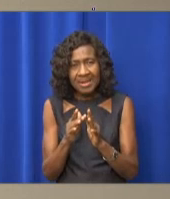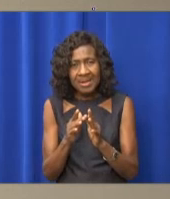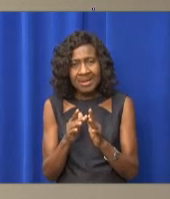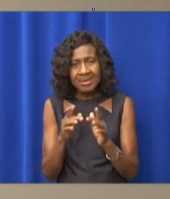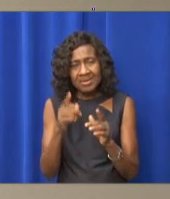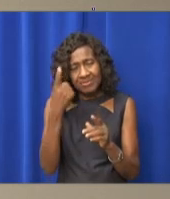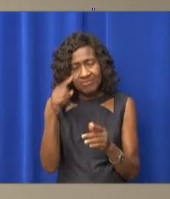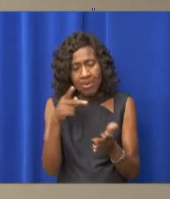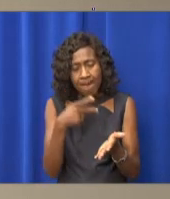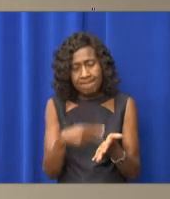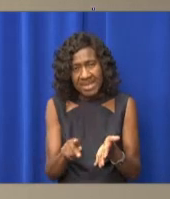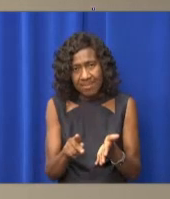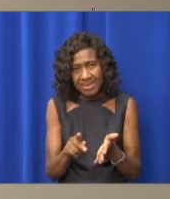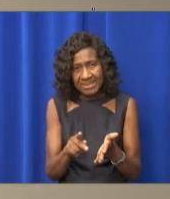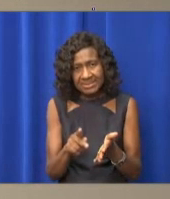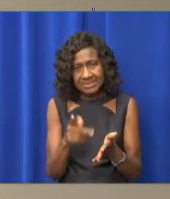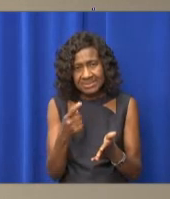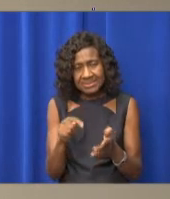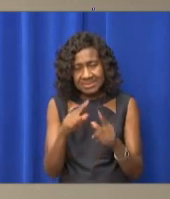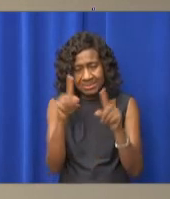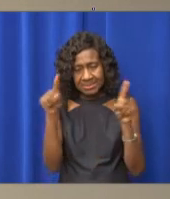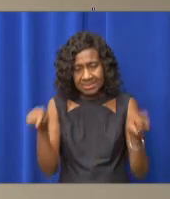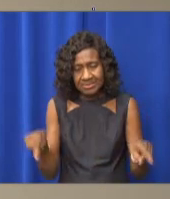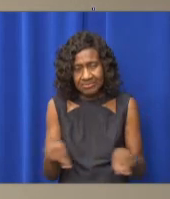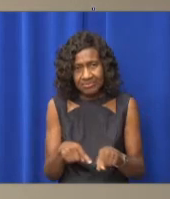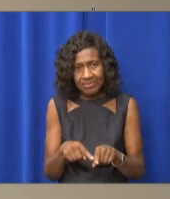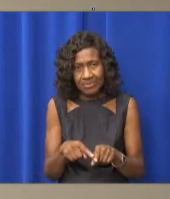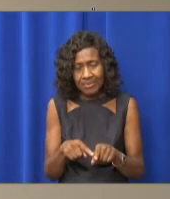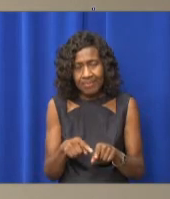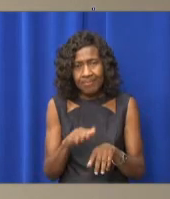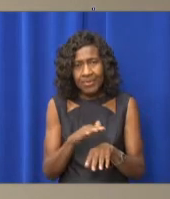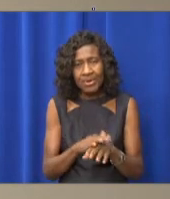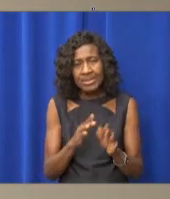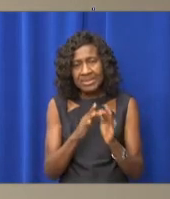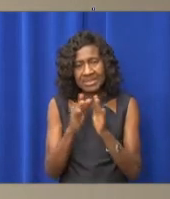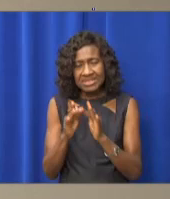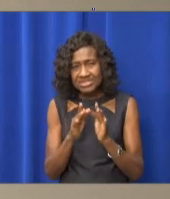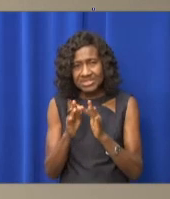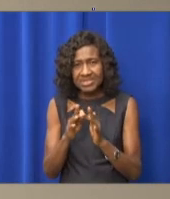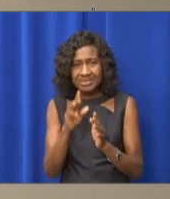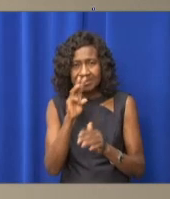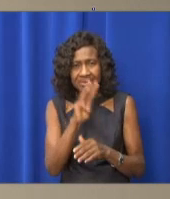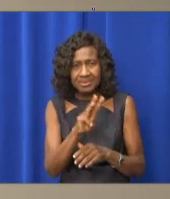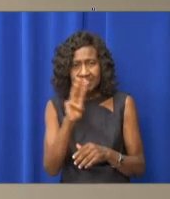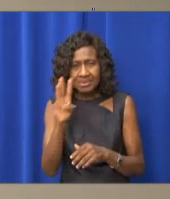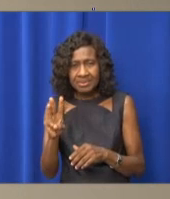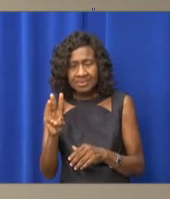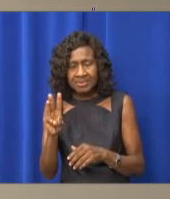The form can be accessed on the ministry's website,